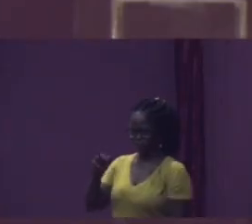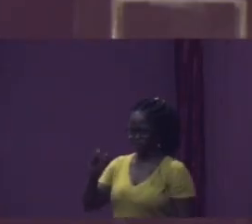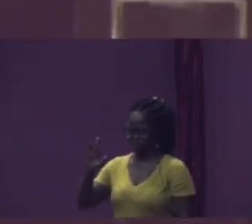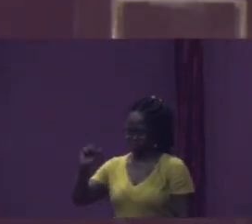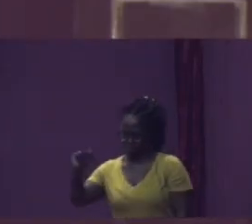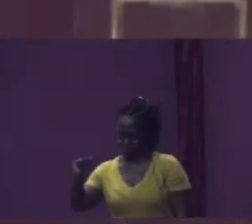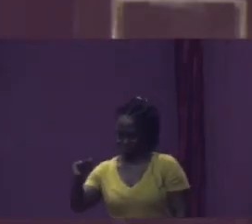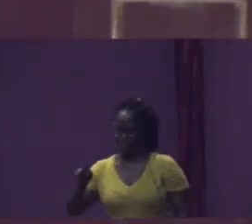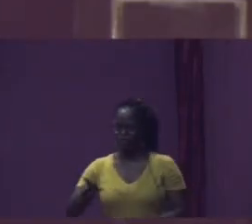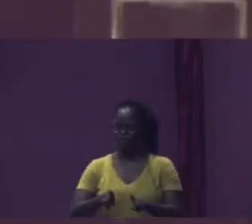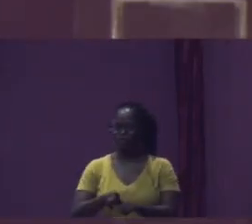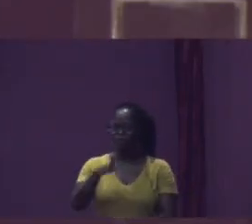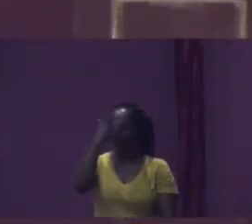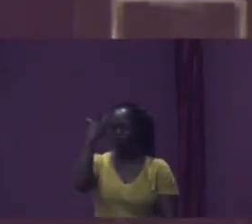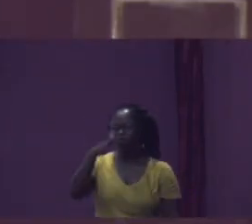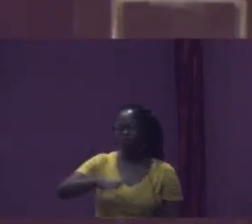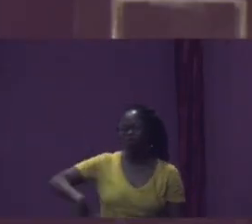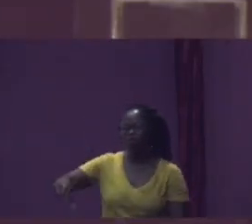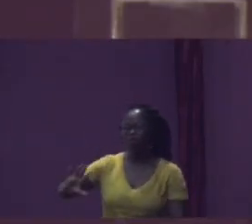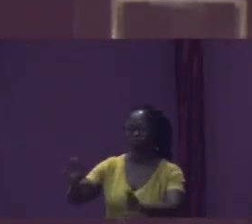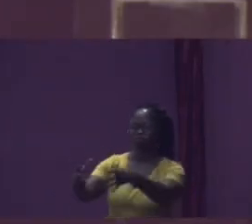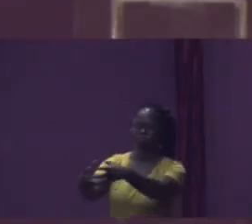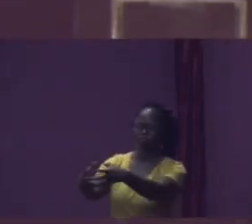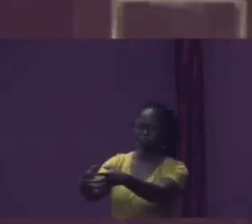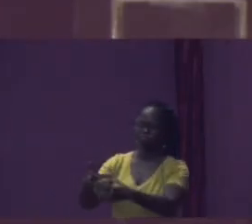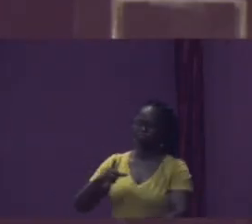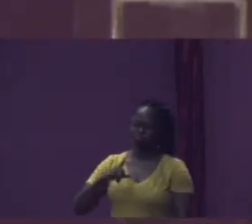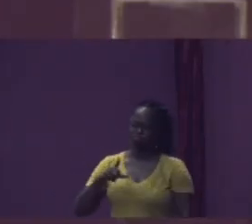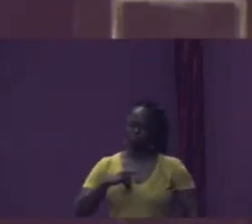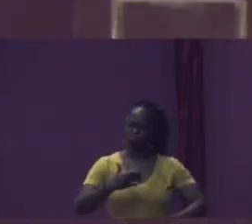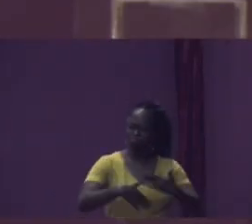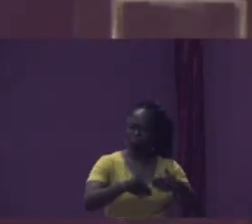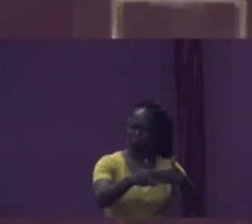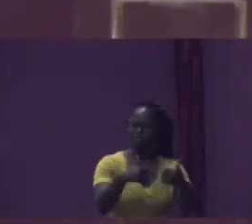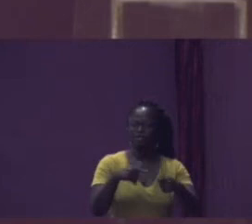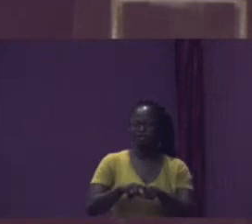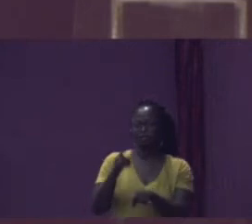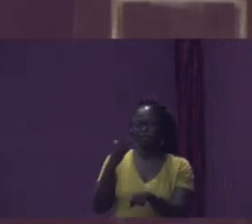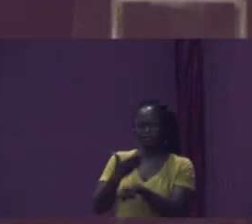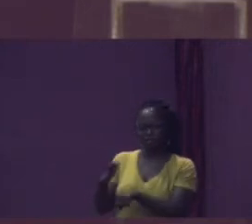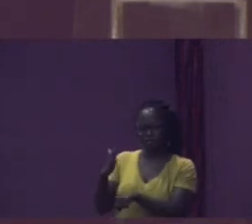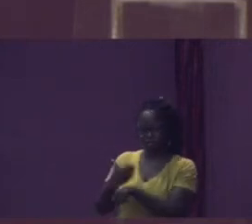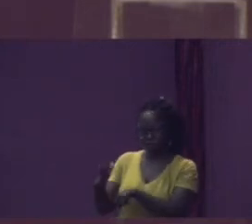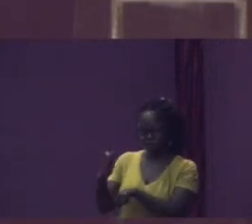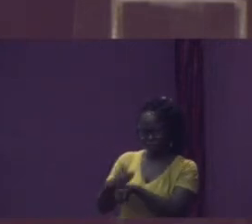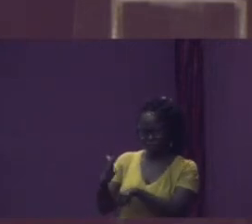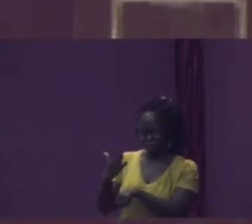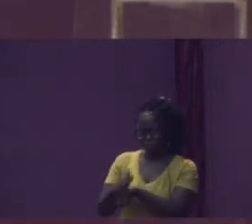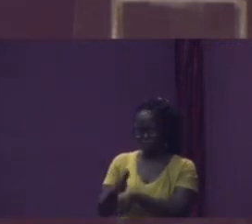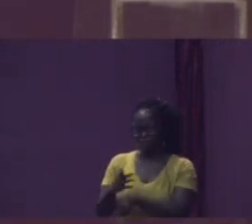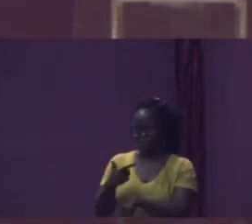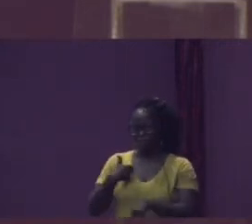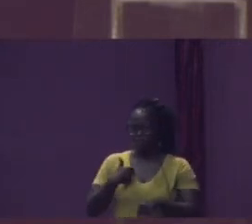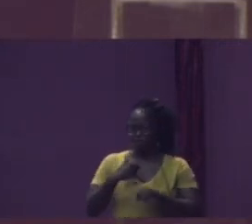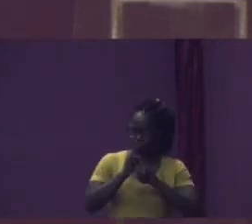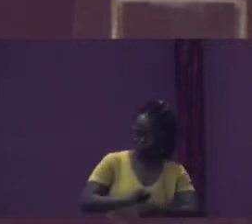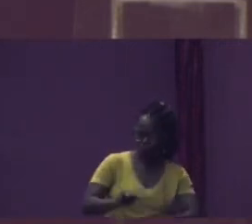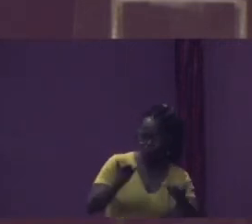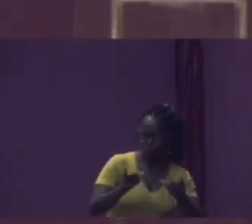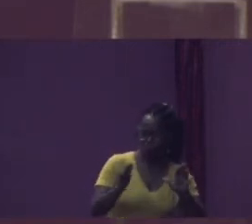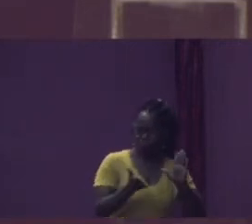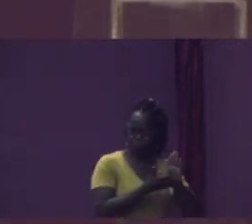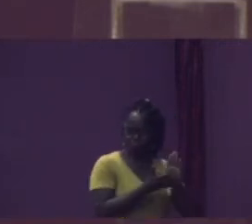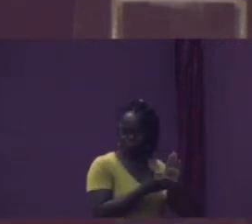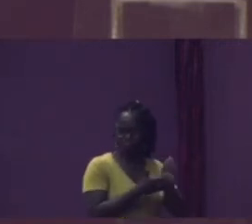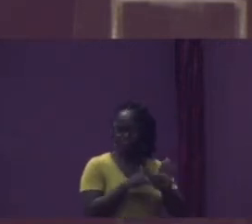birth attendants. In these trainings that I provide as a nurse mentor, we focus on person-centered